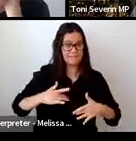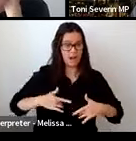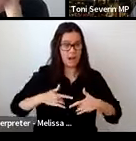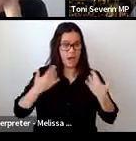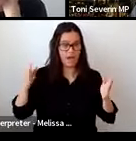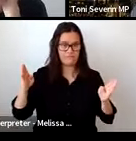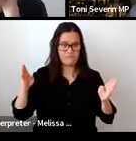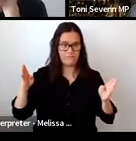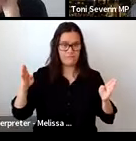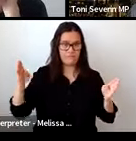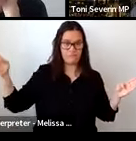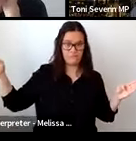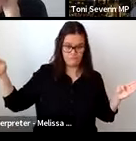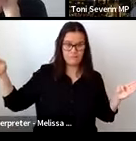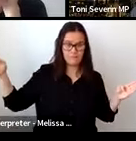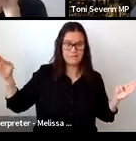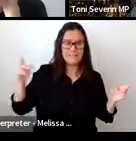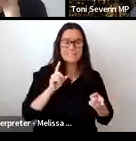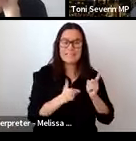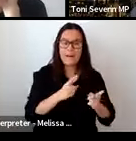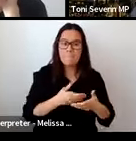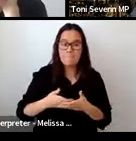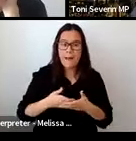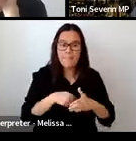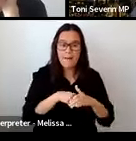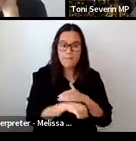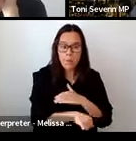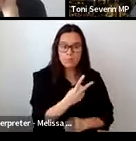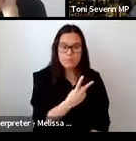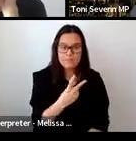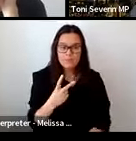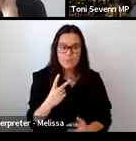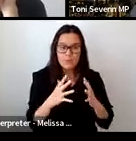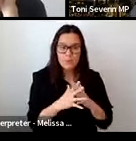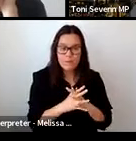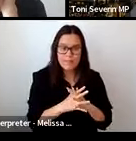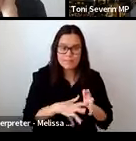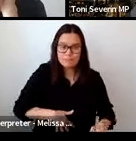weeks gestation, which is just amazing.